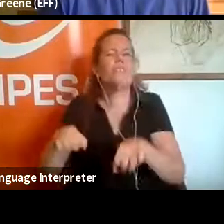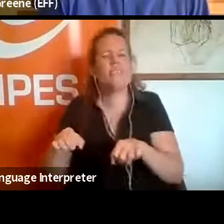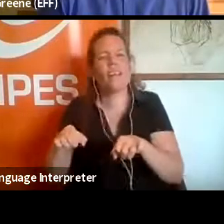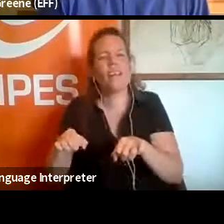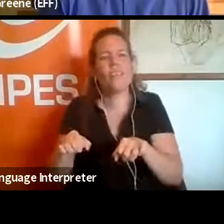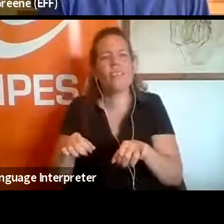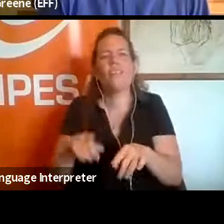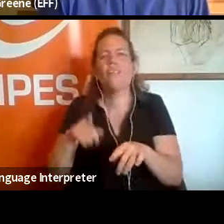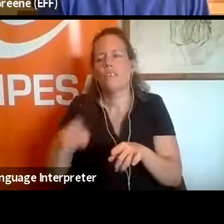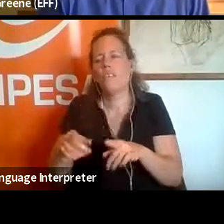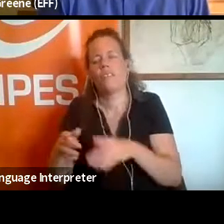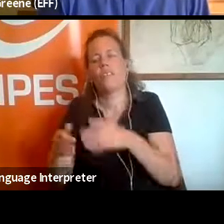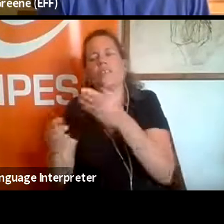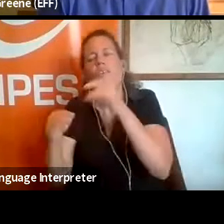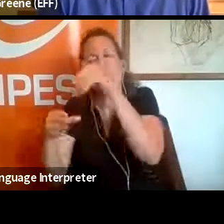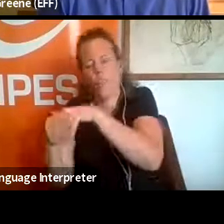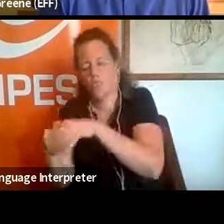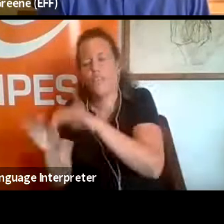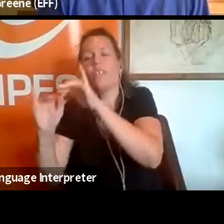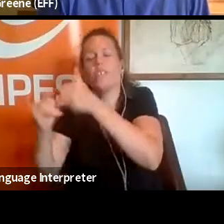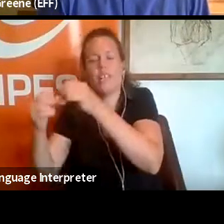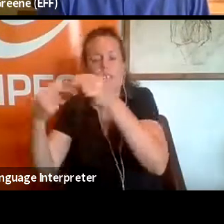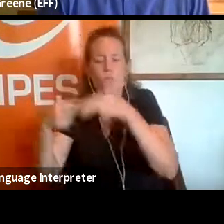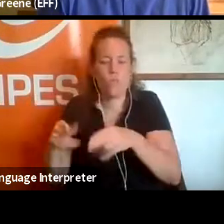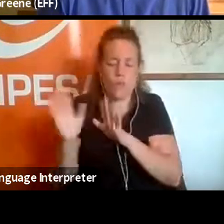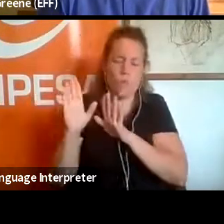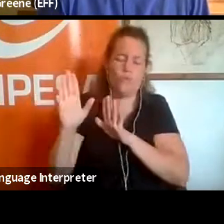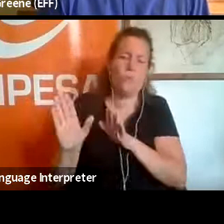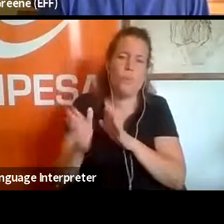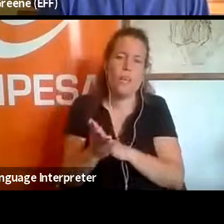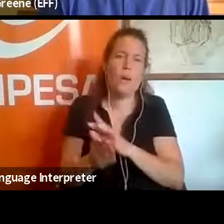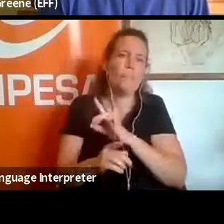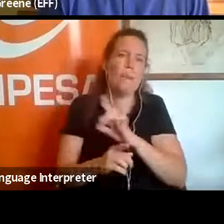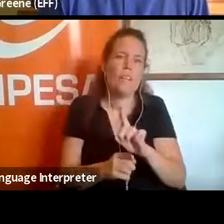or should be there or not should be there, and perhaps